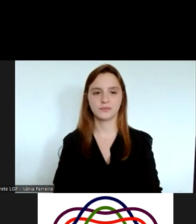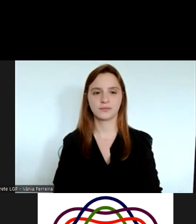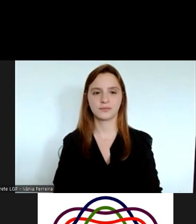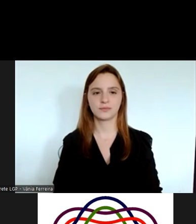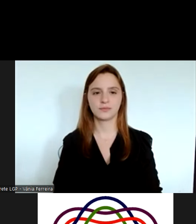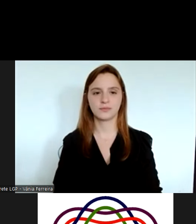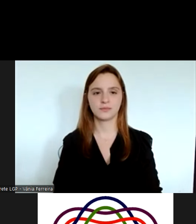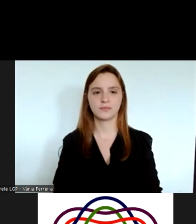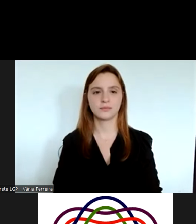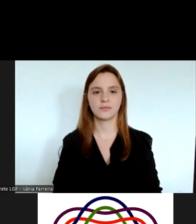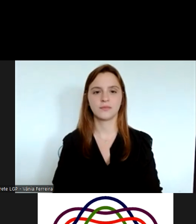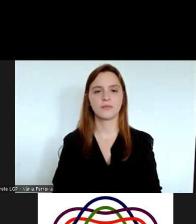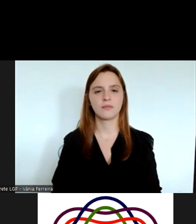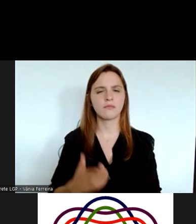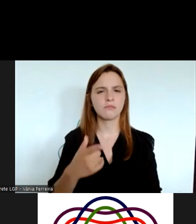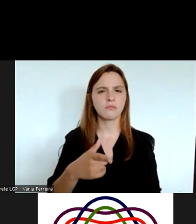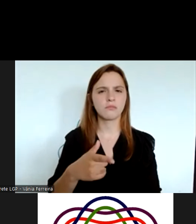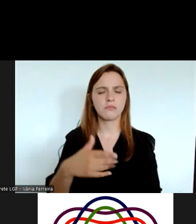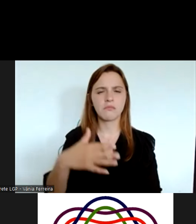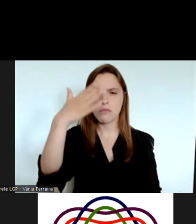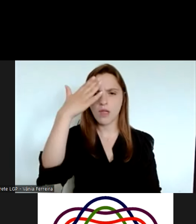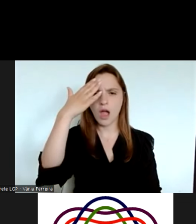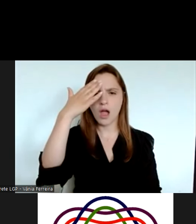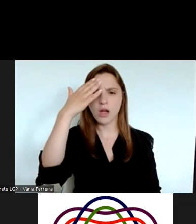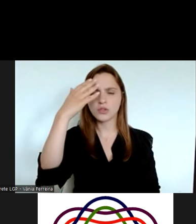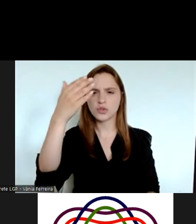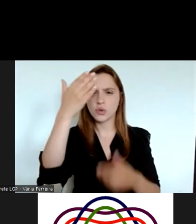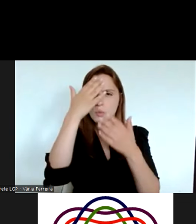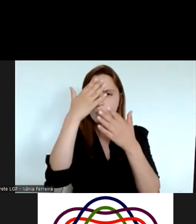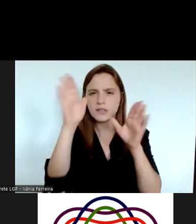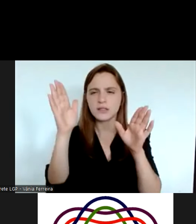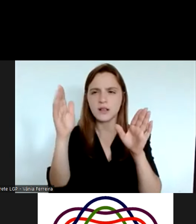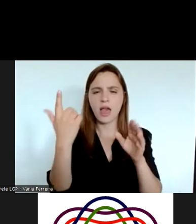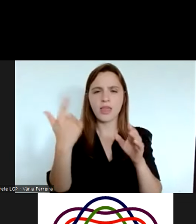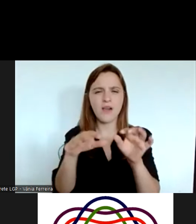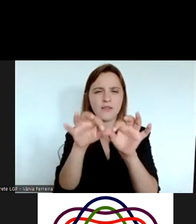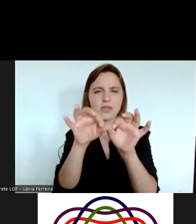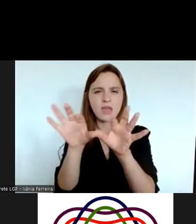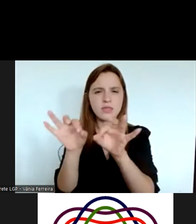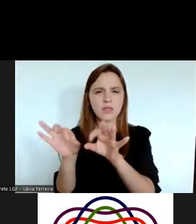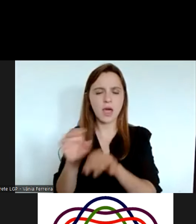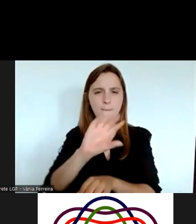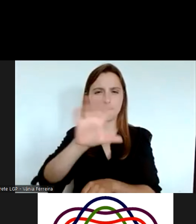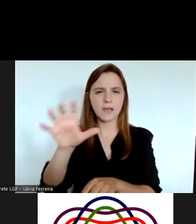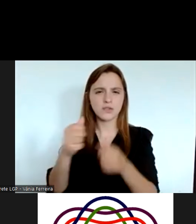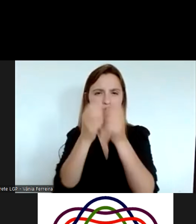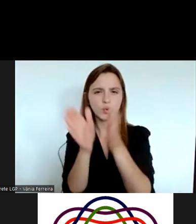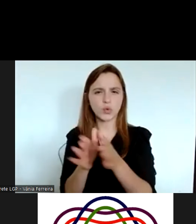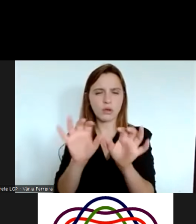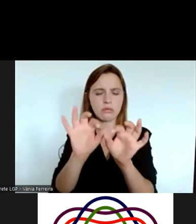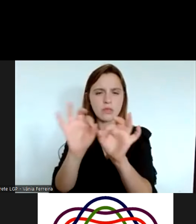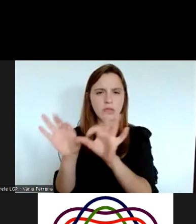question is that, do you think democracy could be the same in each country?